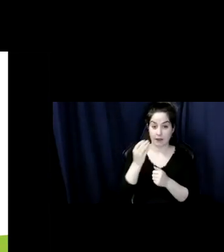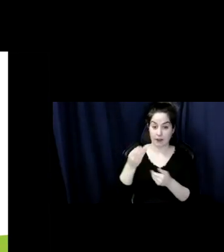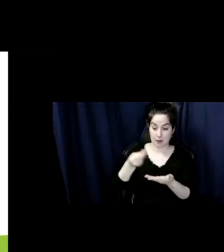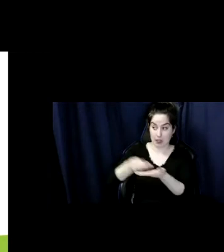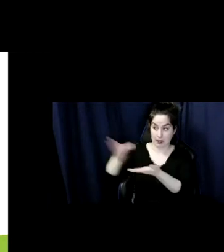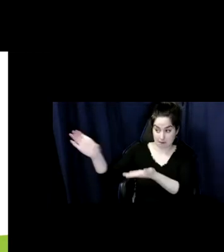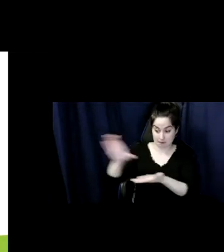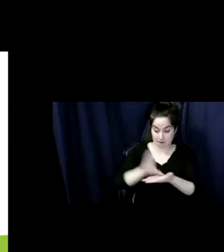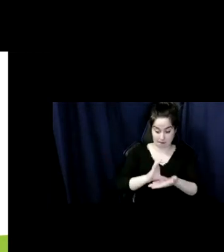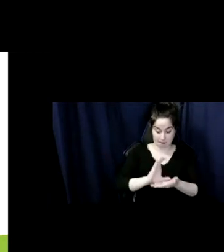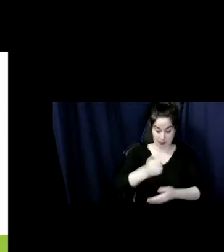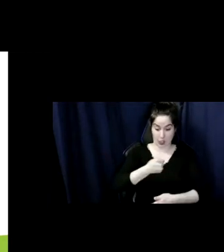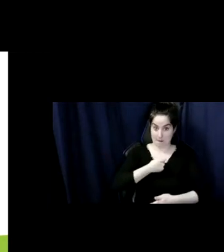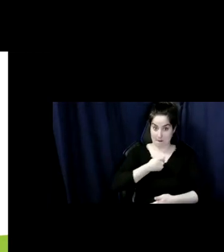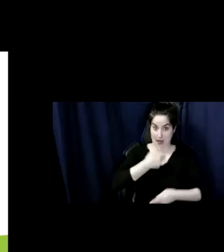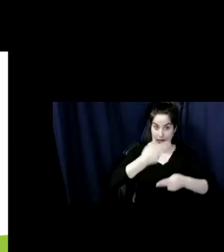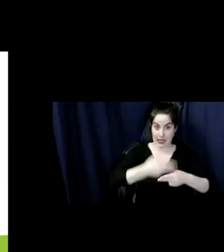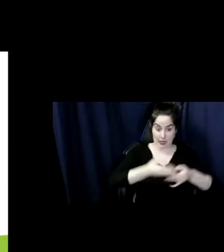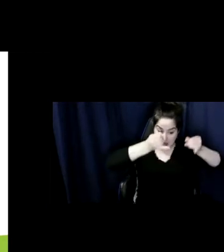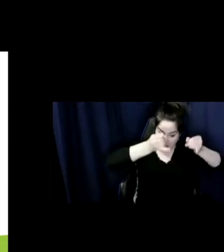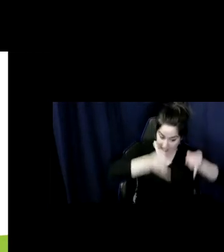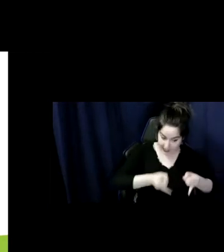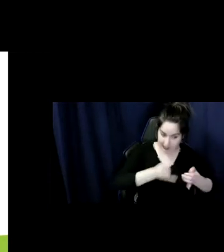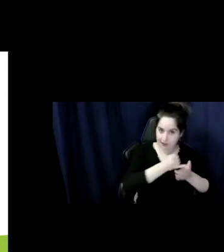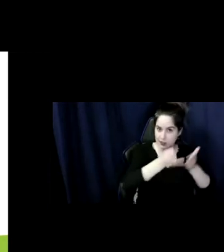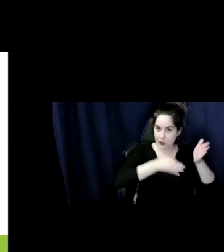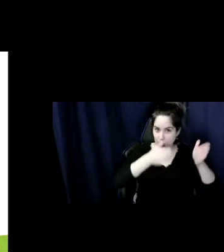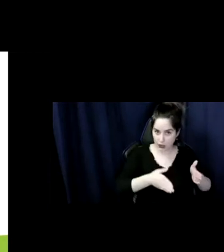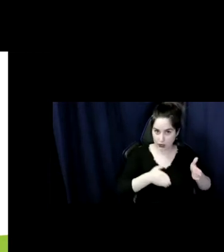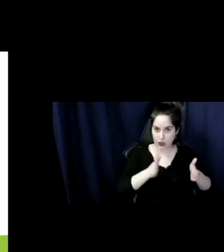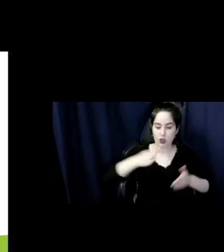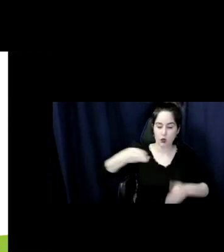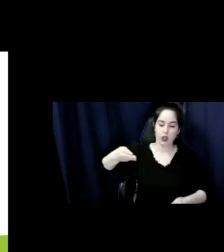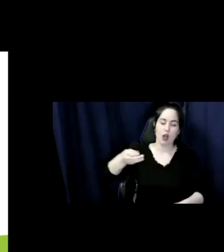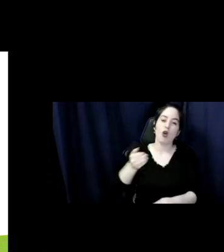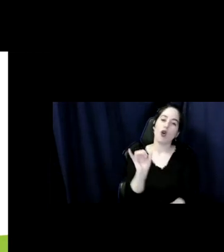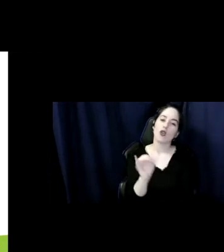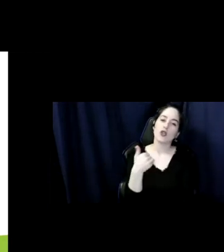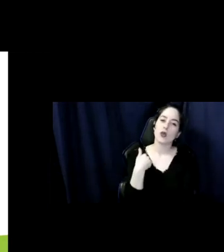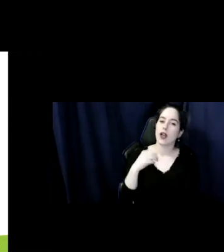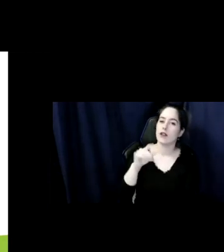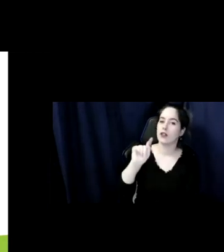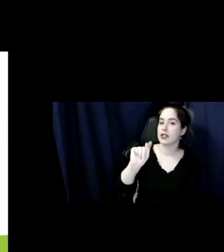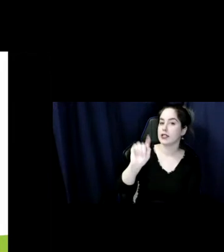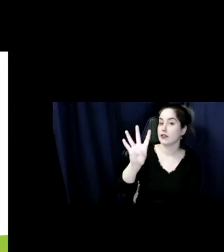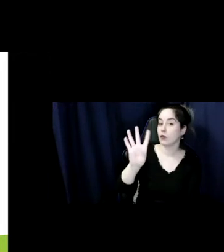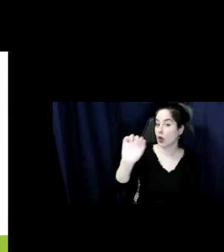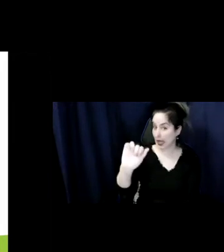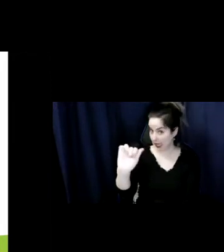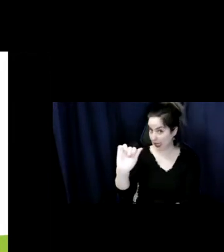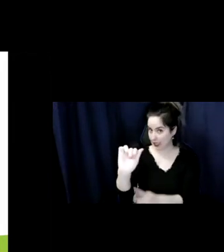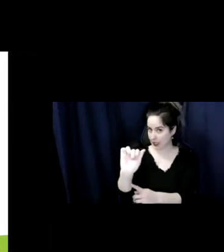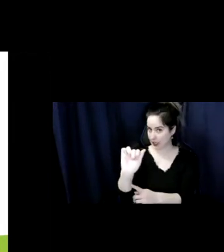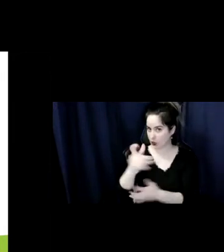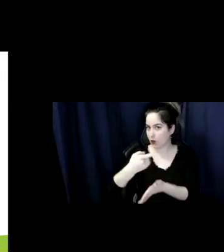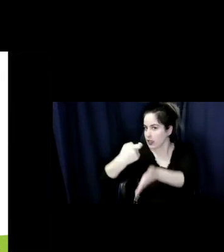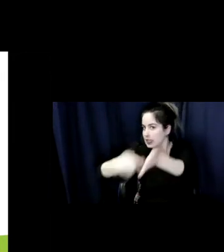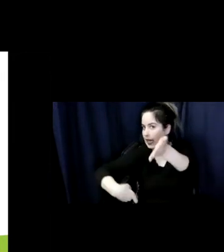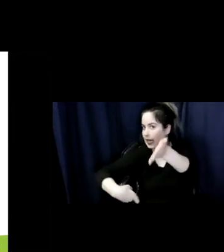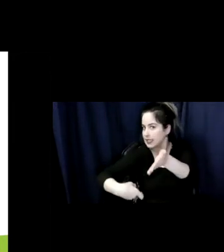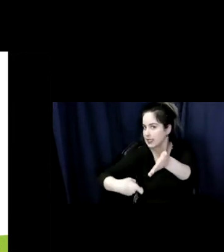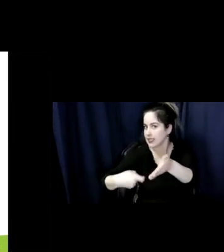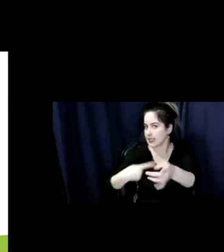individual artist, you will receive a T4A for that grant amount. So it's something to think about with in terms of your taxes, you know, whether or